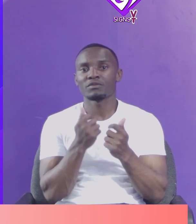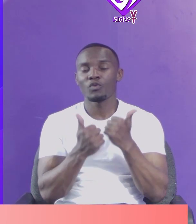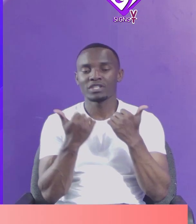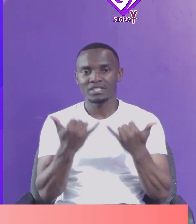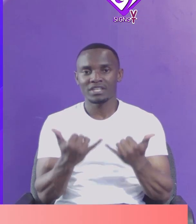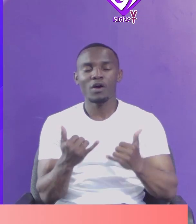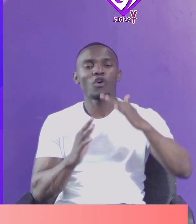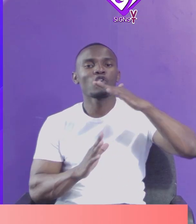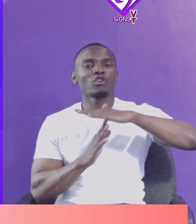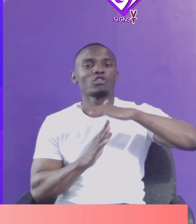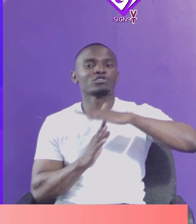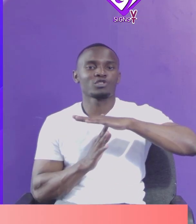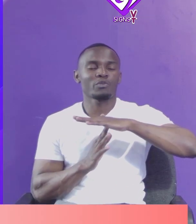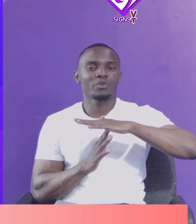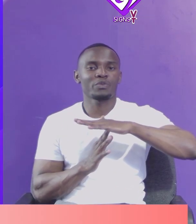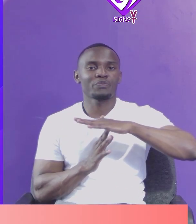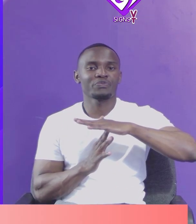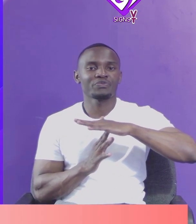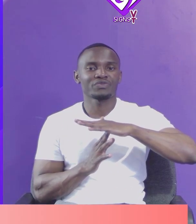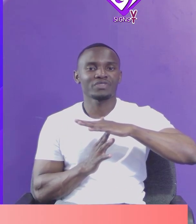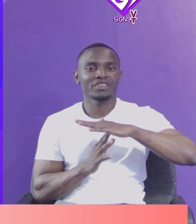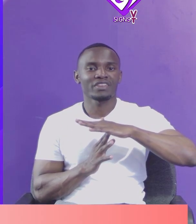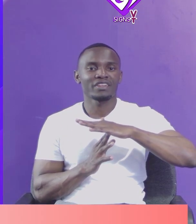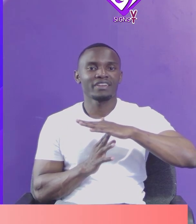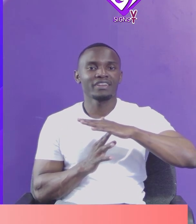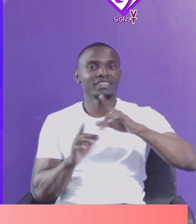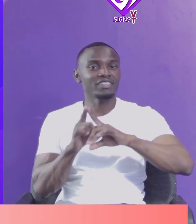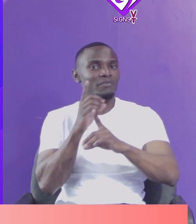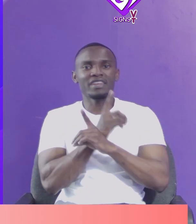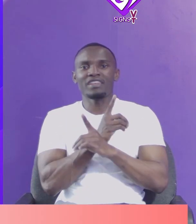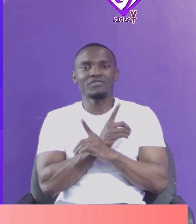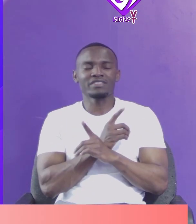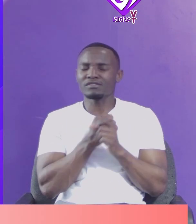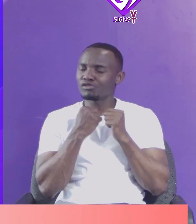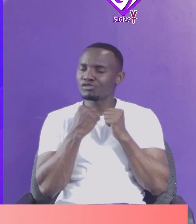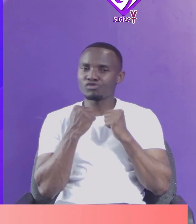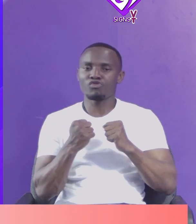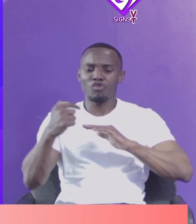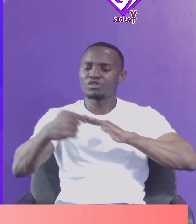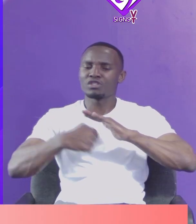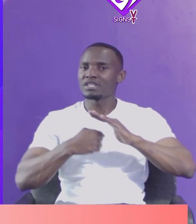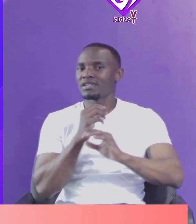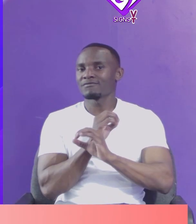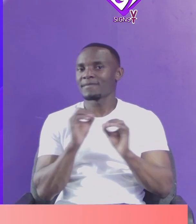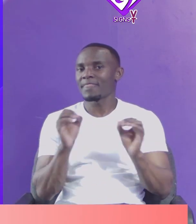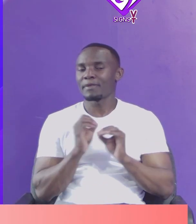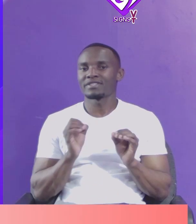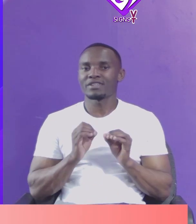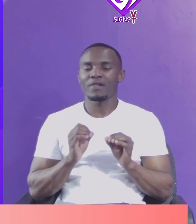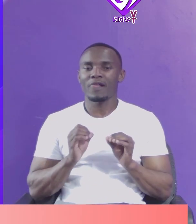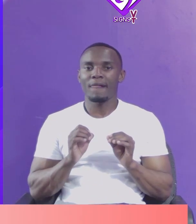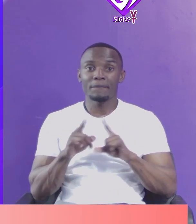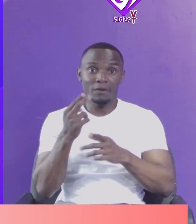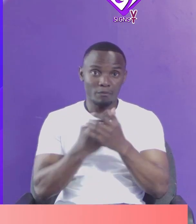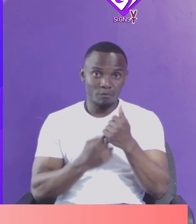juu. And it seems like the backline is very reinforced. No goals, they're not conceding so much goals. And that is both in the